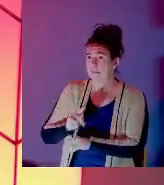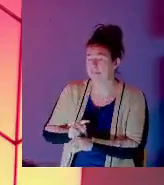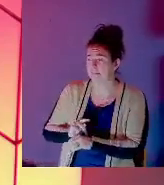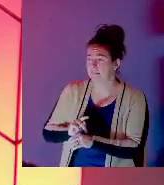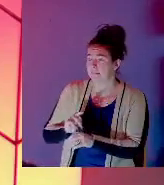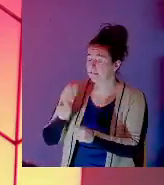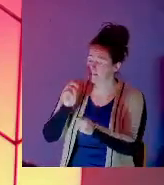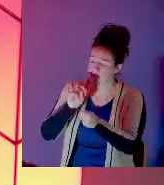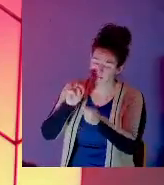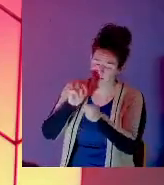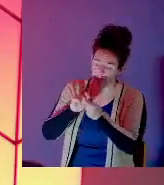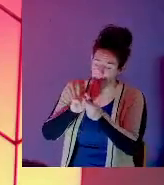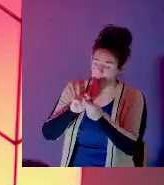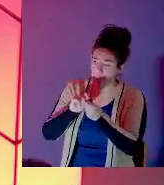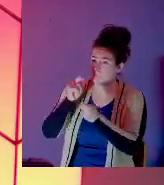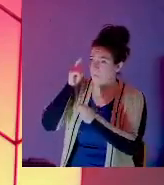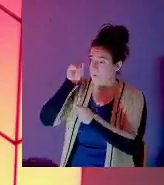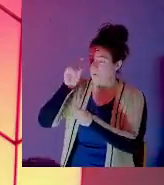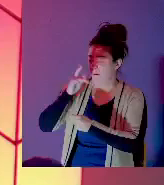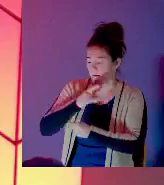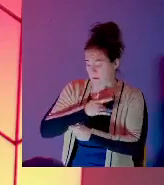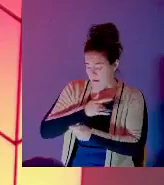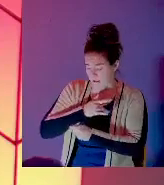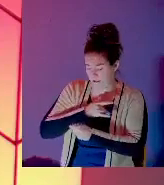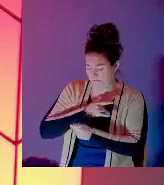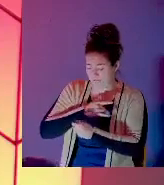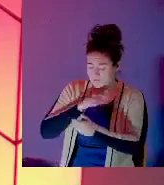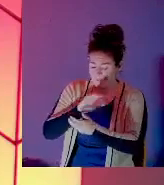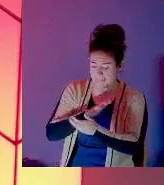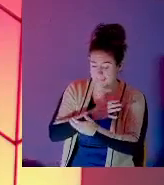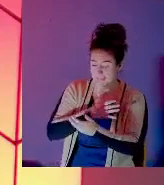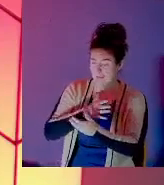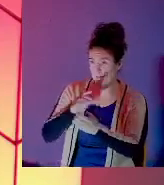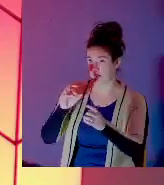except for a heart singing